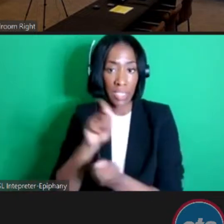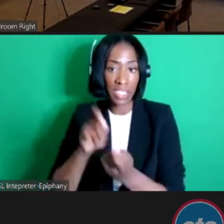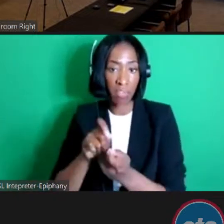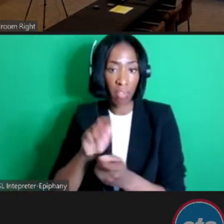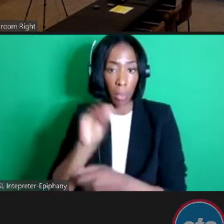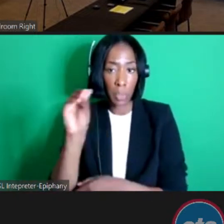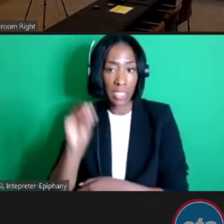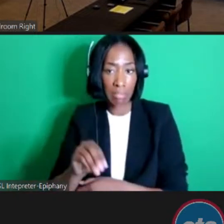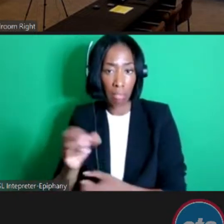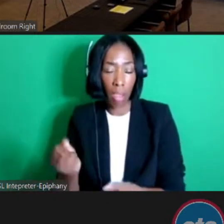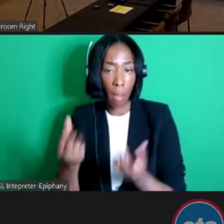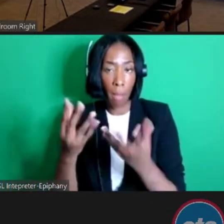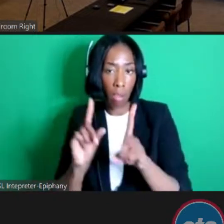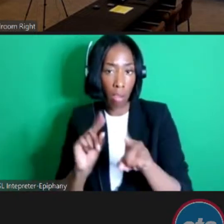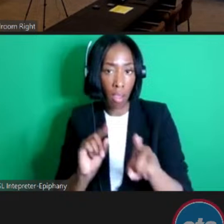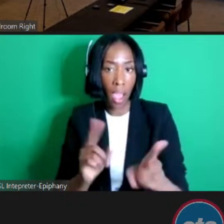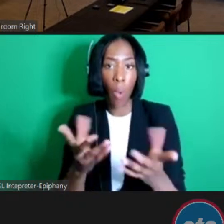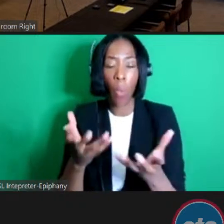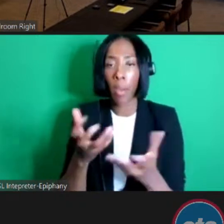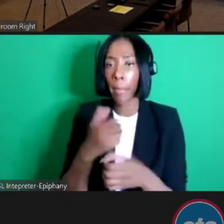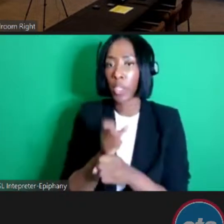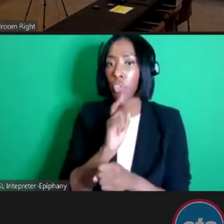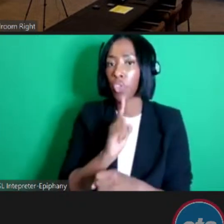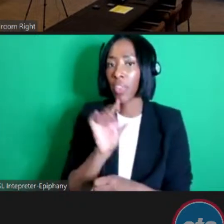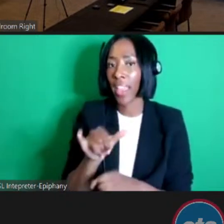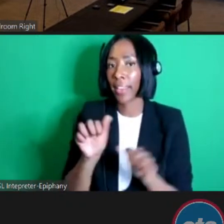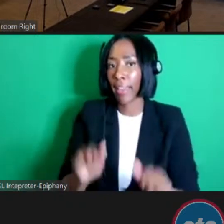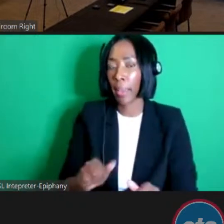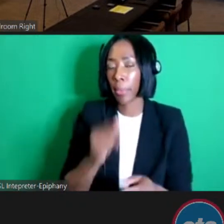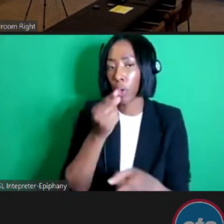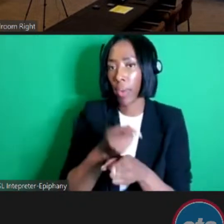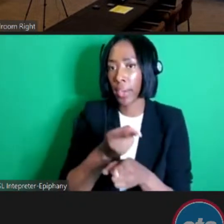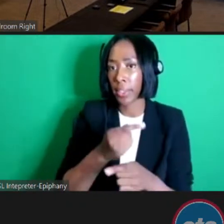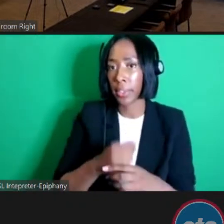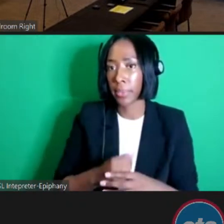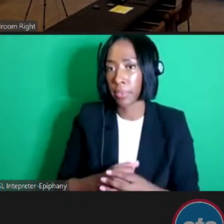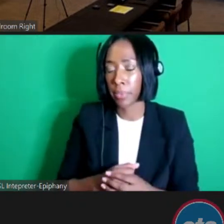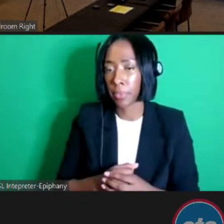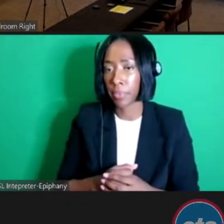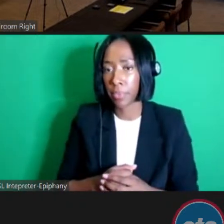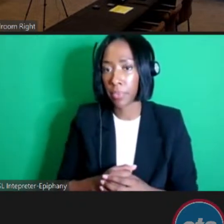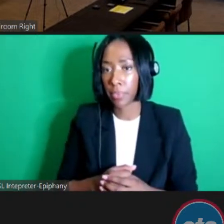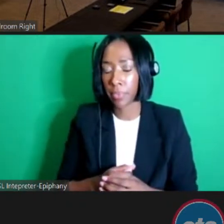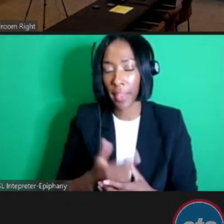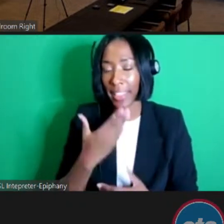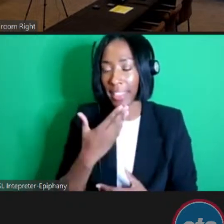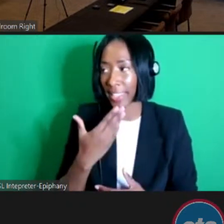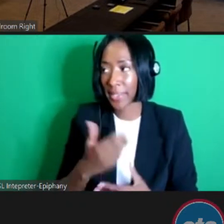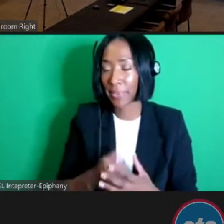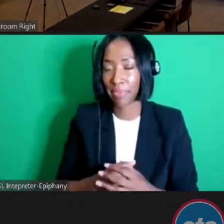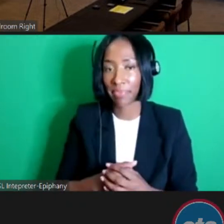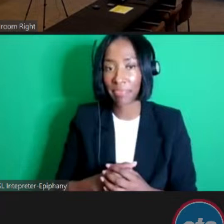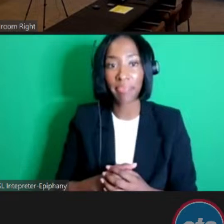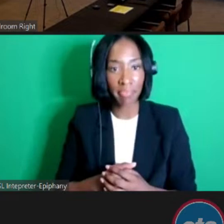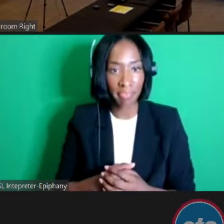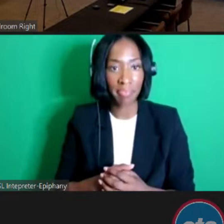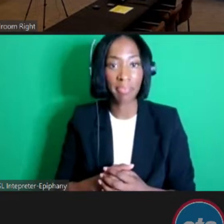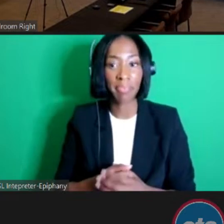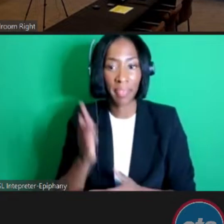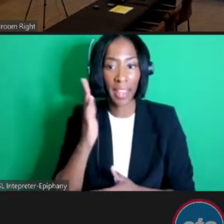meetings. So I wanted to make sure that that can be corrected. Thanks. I'll get that correction and send it back